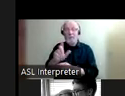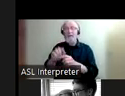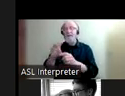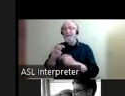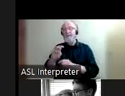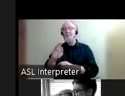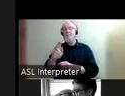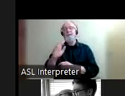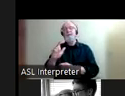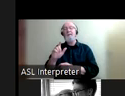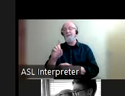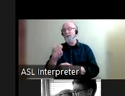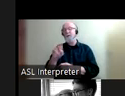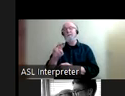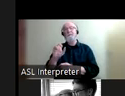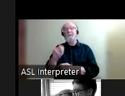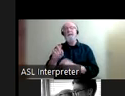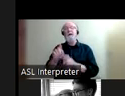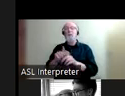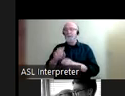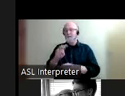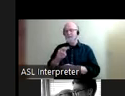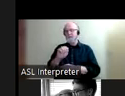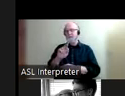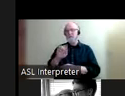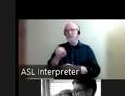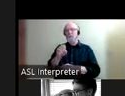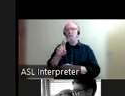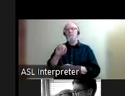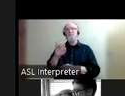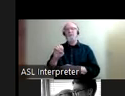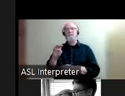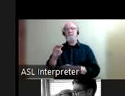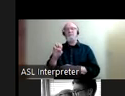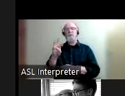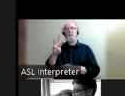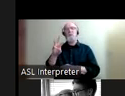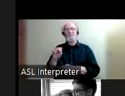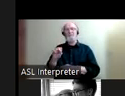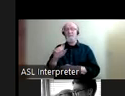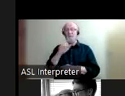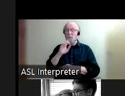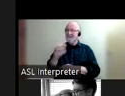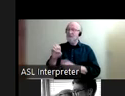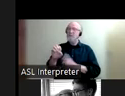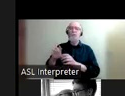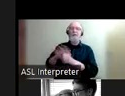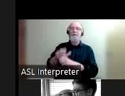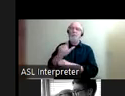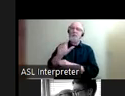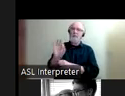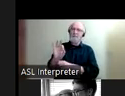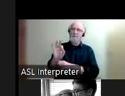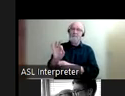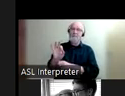Donovan Library, as well as our Margin Muse. In Eastern, we have 29 branches,